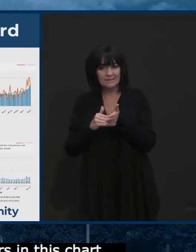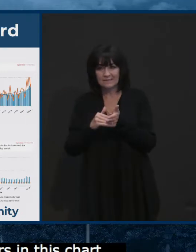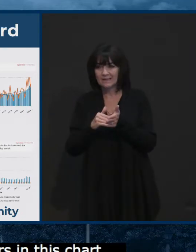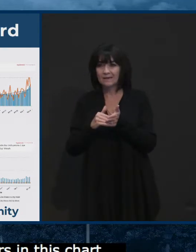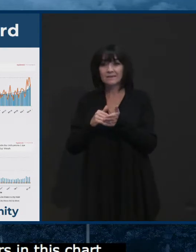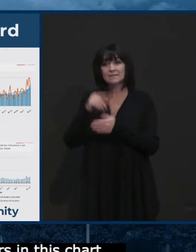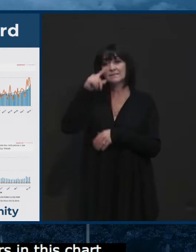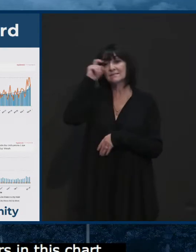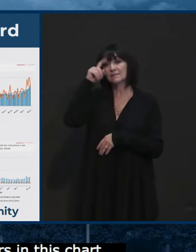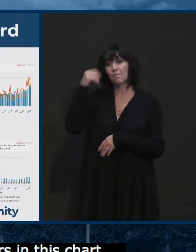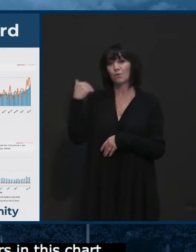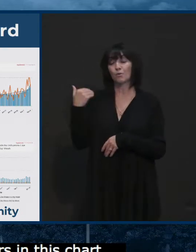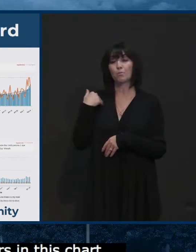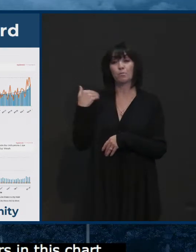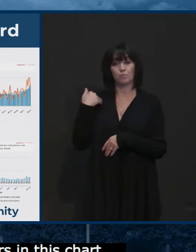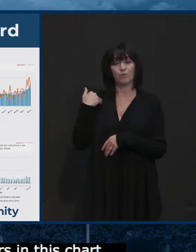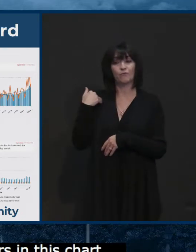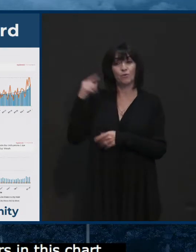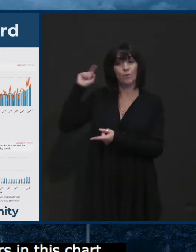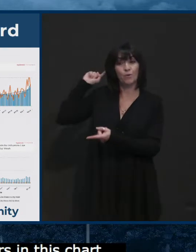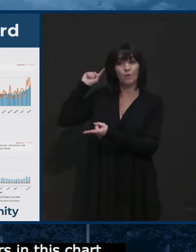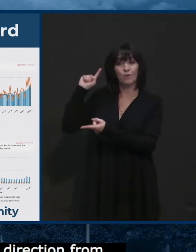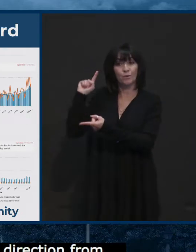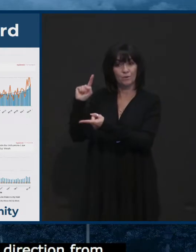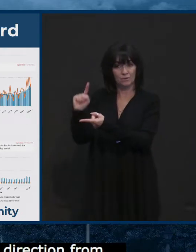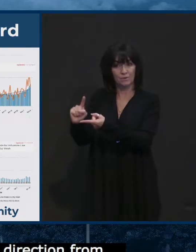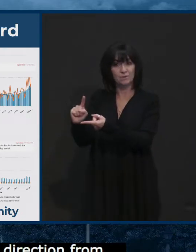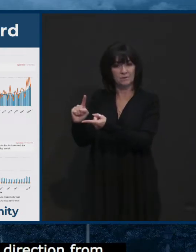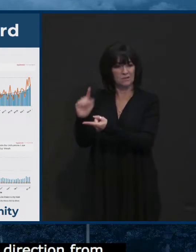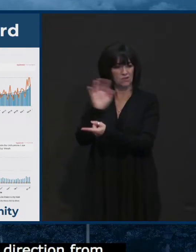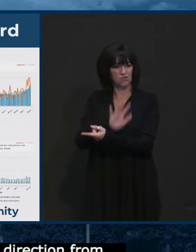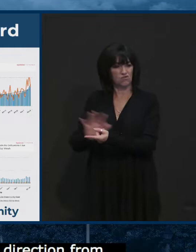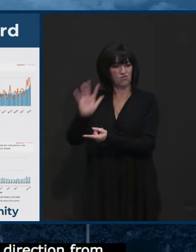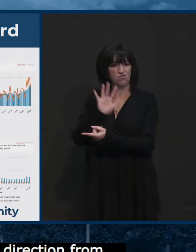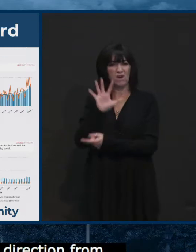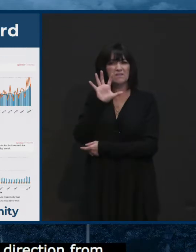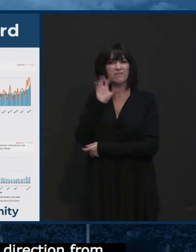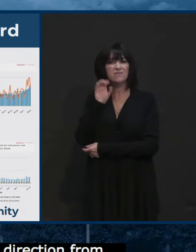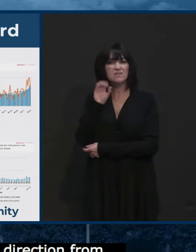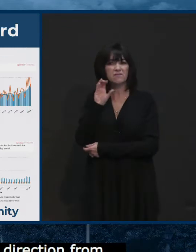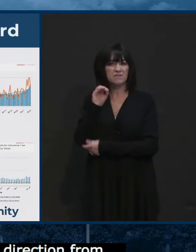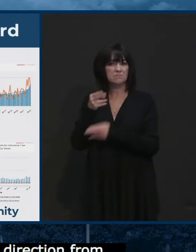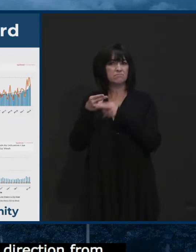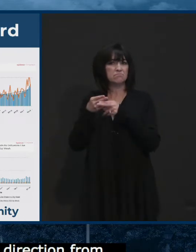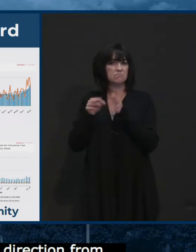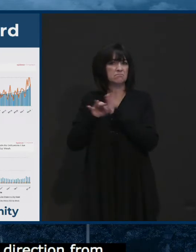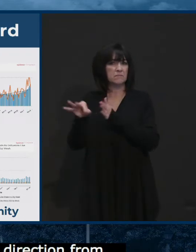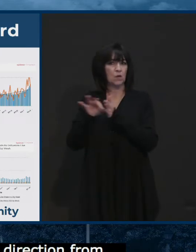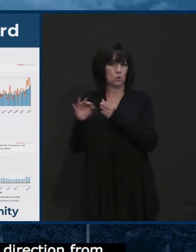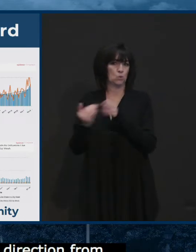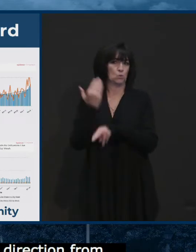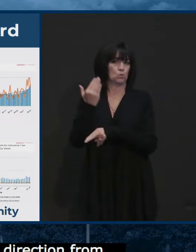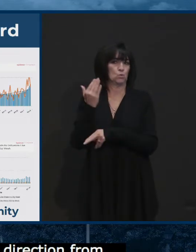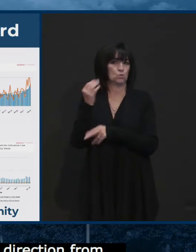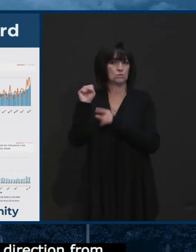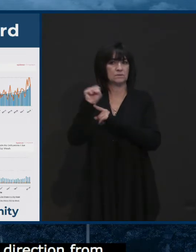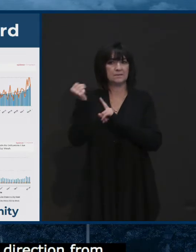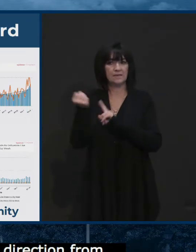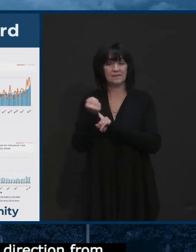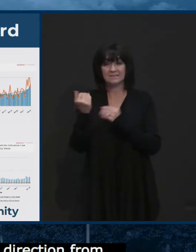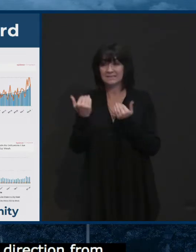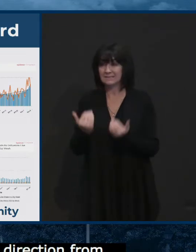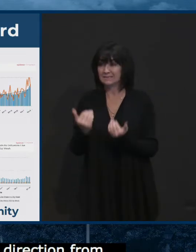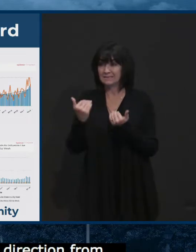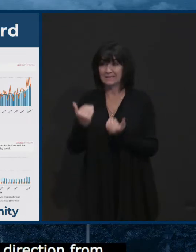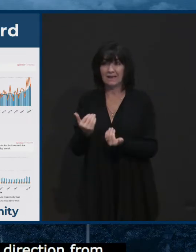summertime low where we were down around 50 new cases, I want to say, to now where we're closing in